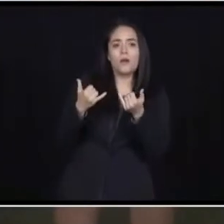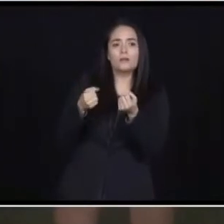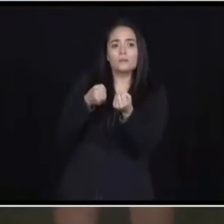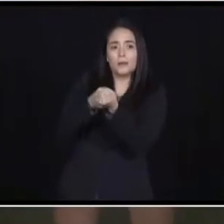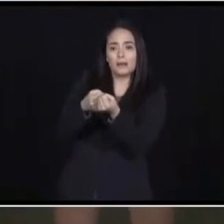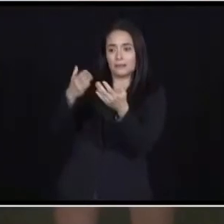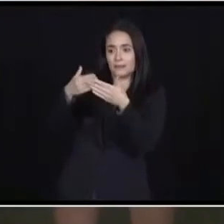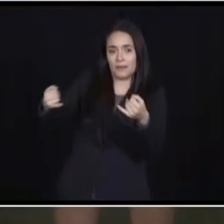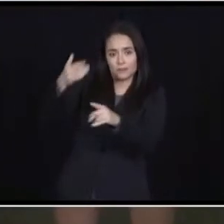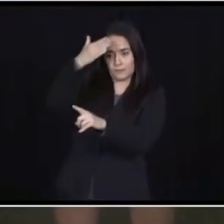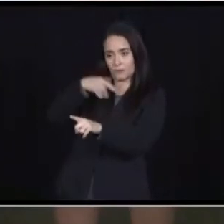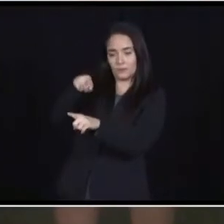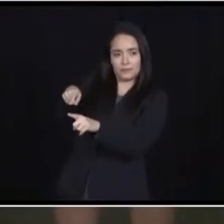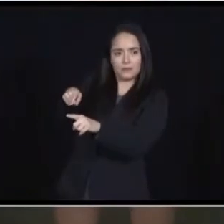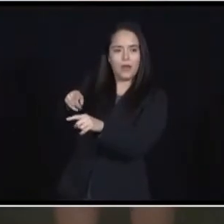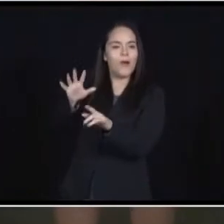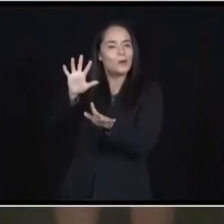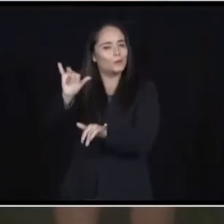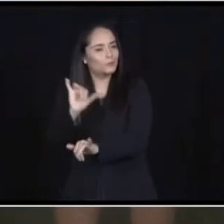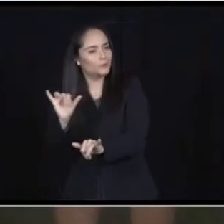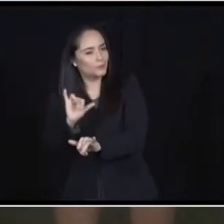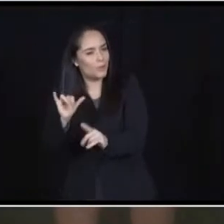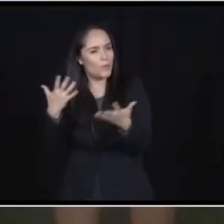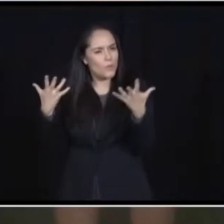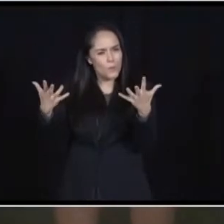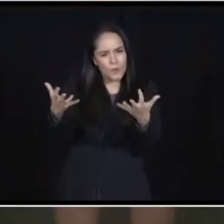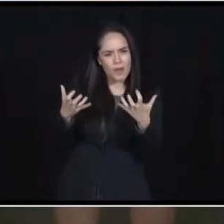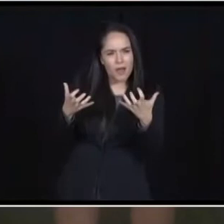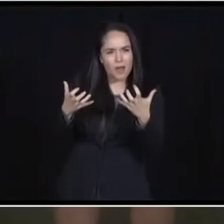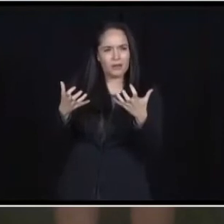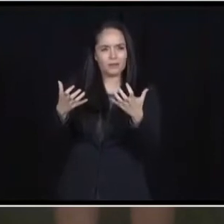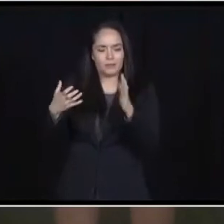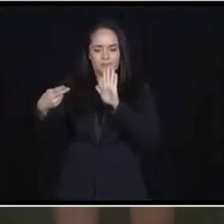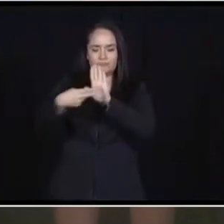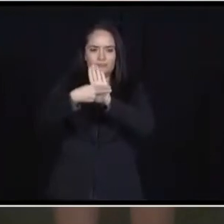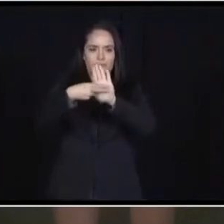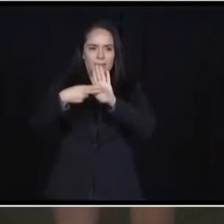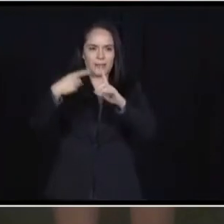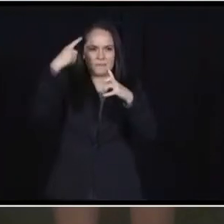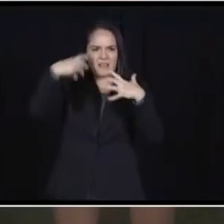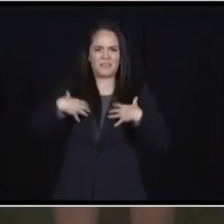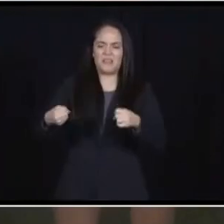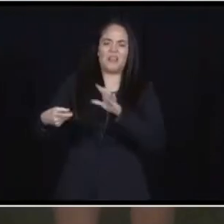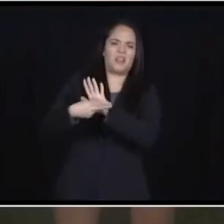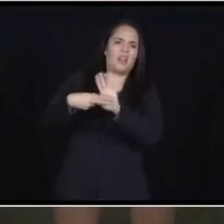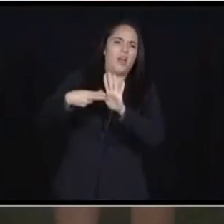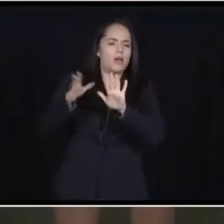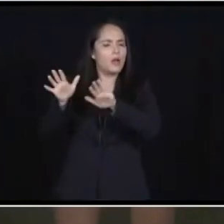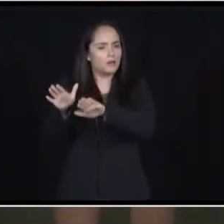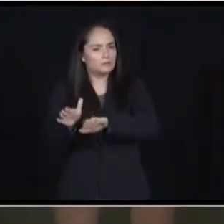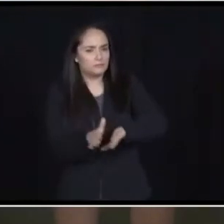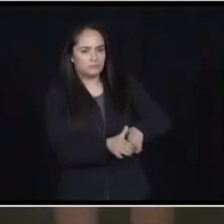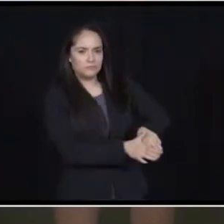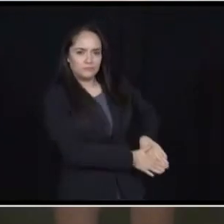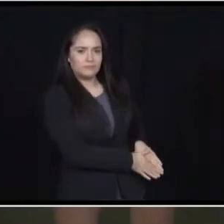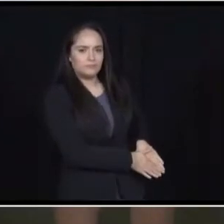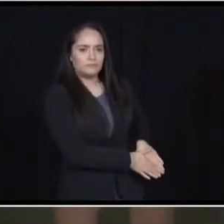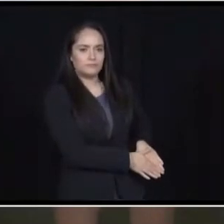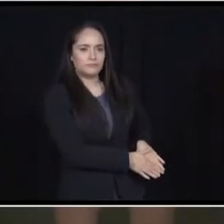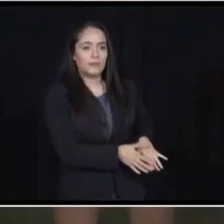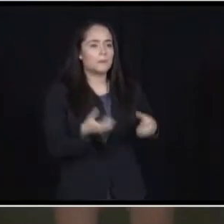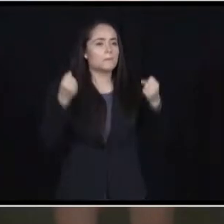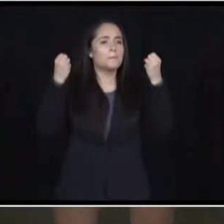the stigma surrounding mental illness. Most Ontarians will never witness the vital work that corrections staff accomplish each and every